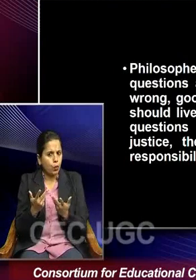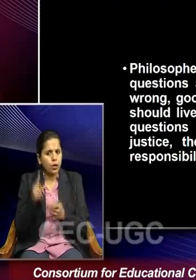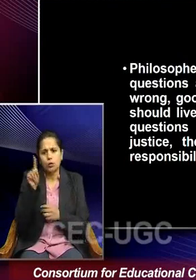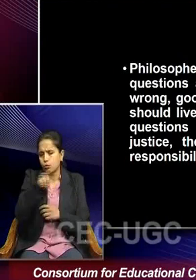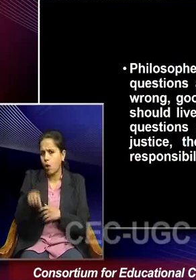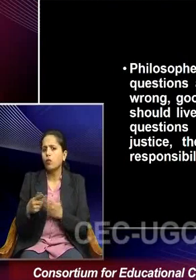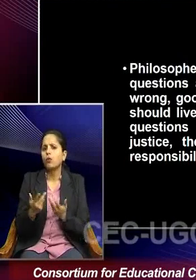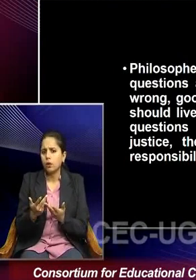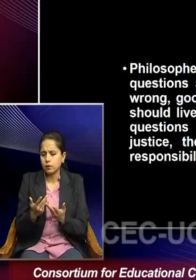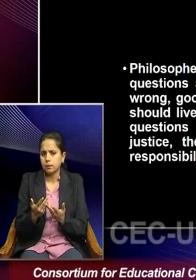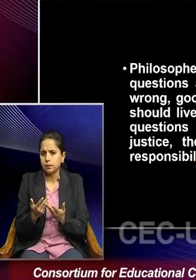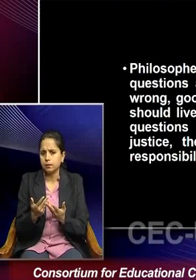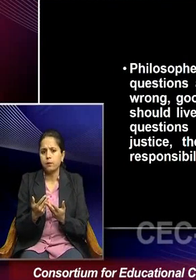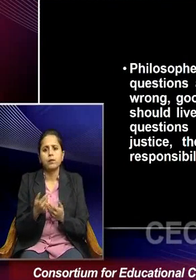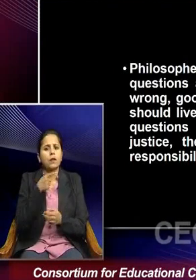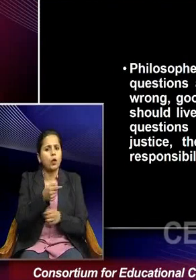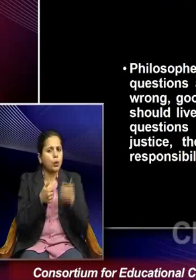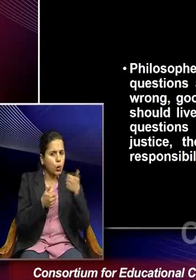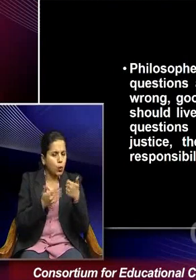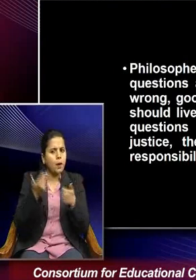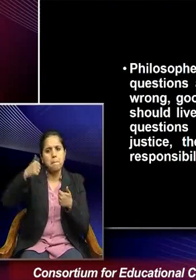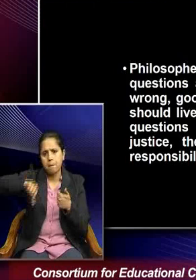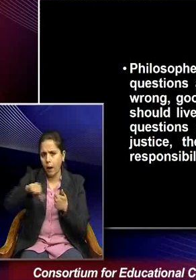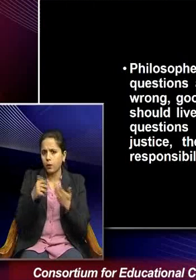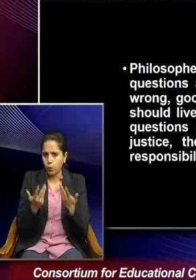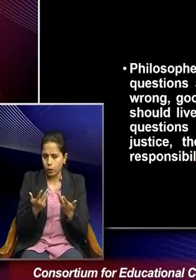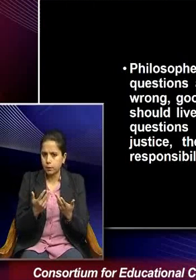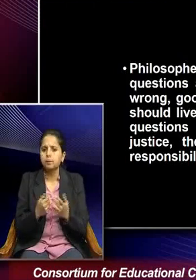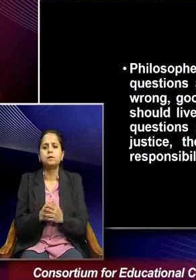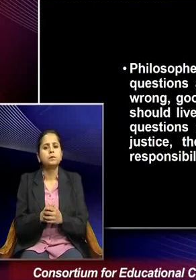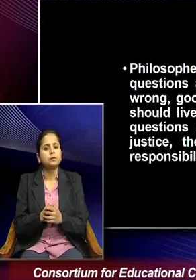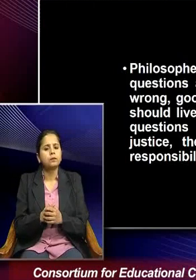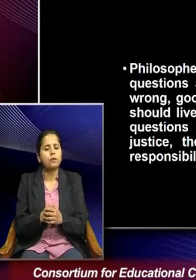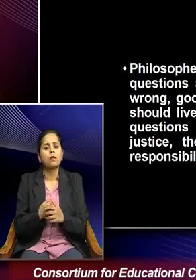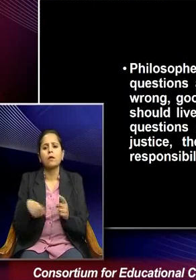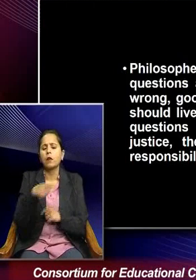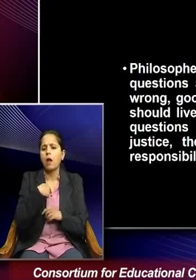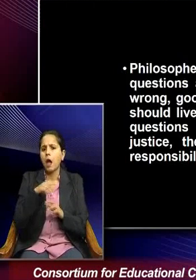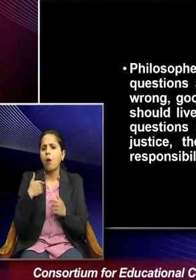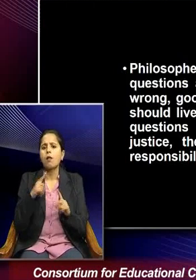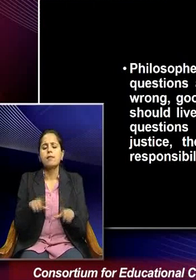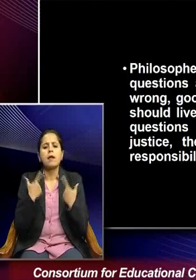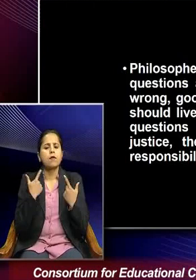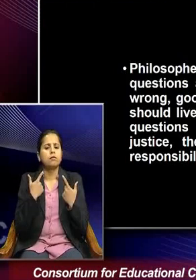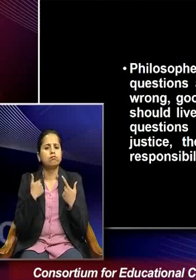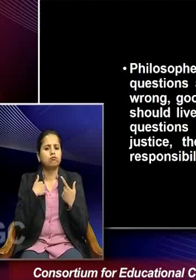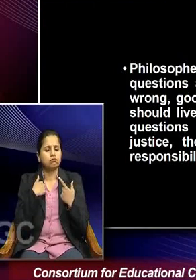wrong, good and bad, how we should live our